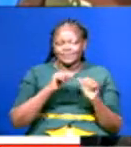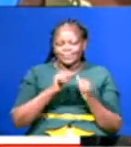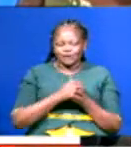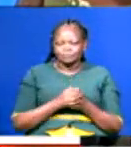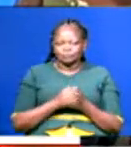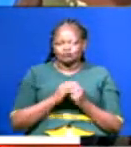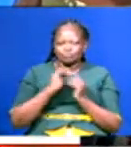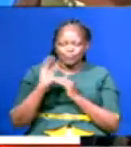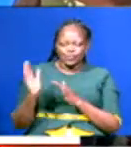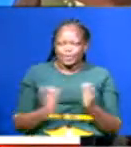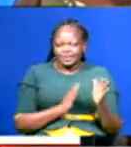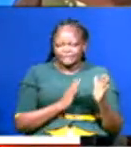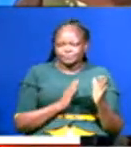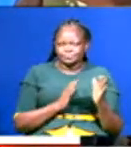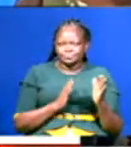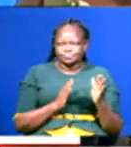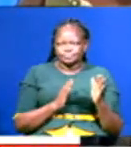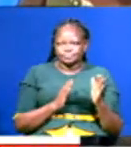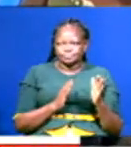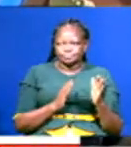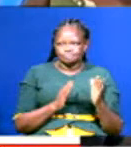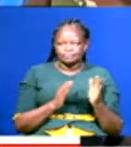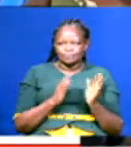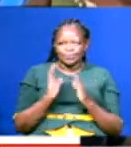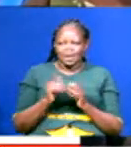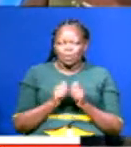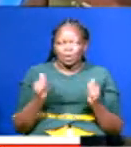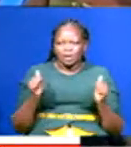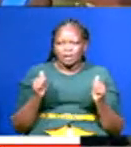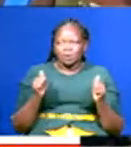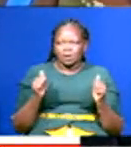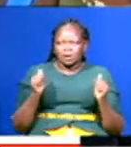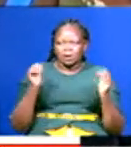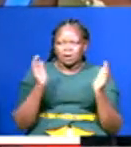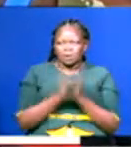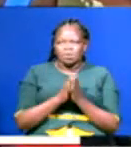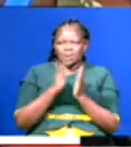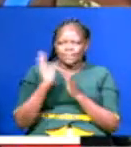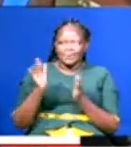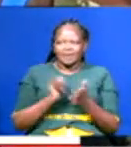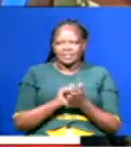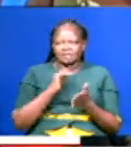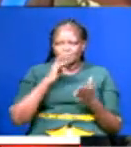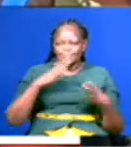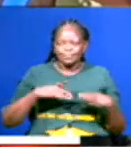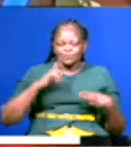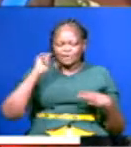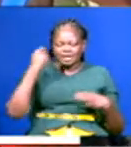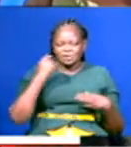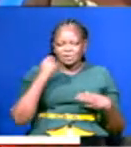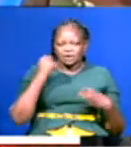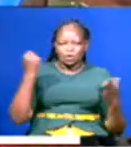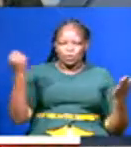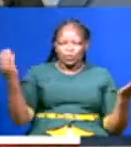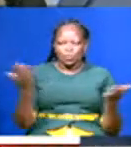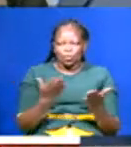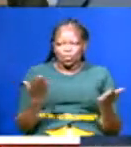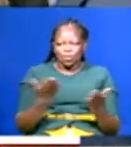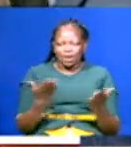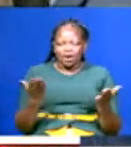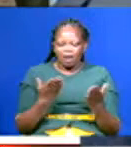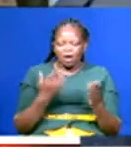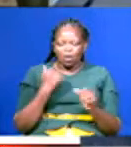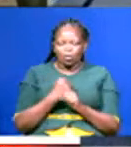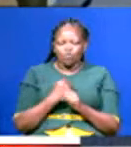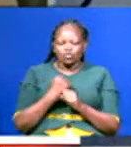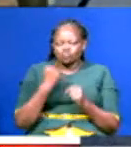plan, a coherent master plan, a master plan that tells the people of Kenya where are we doing what.